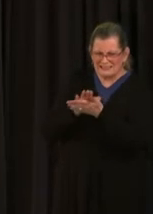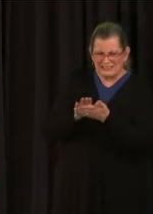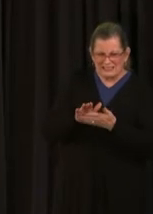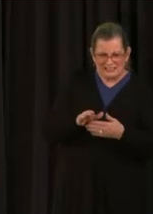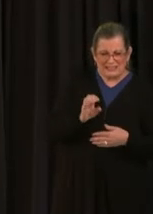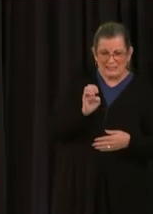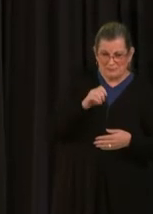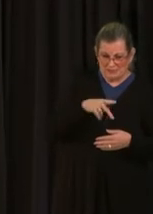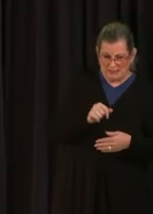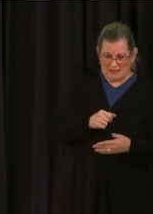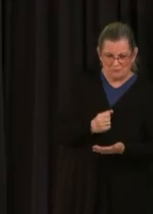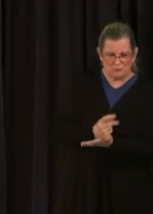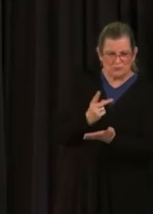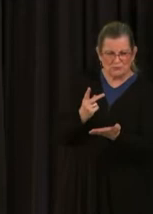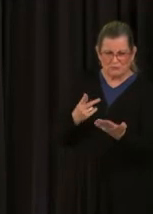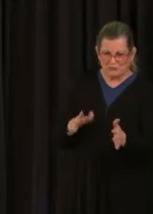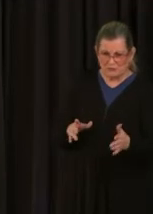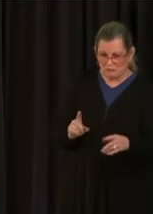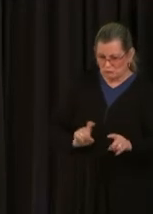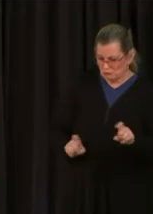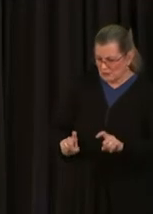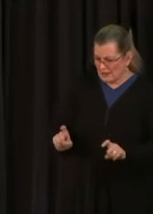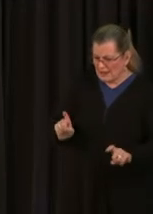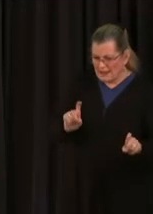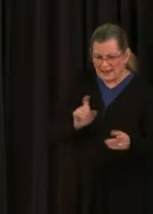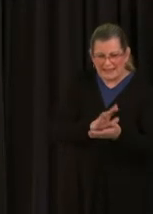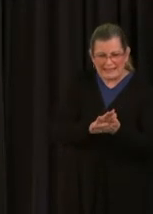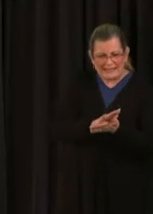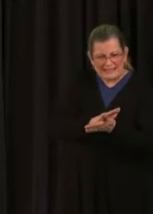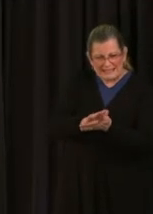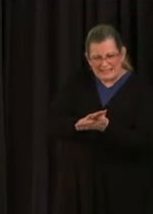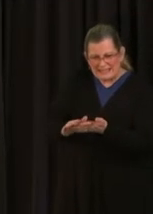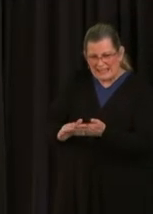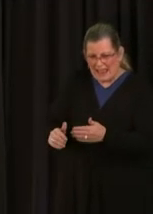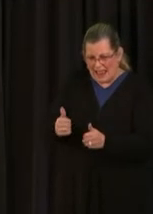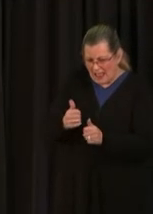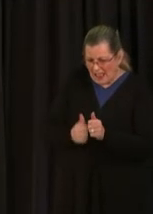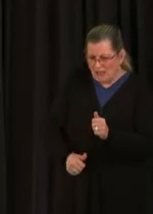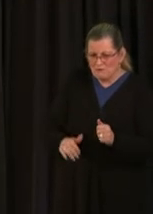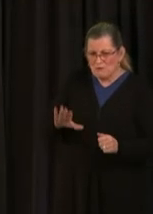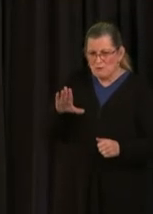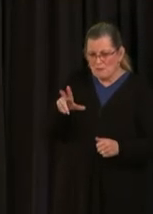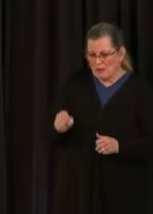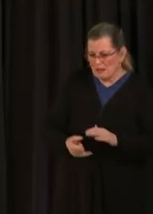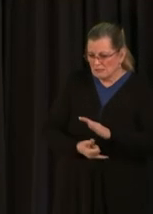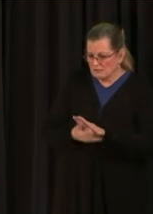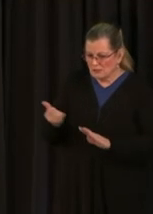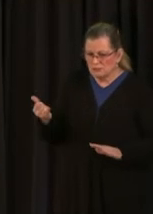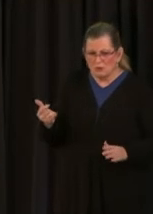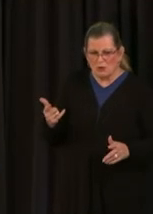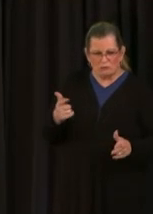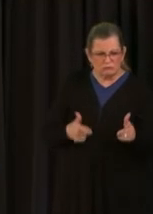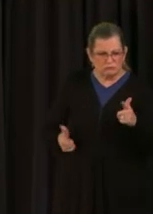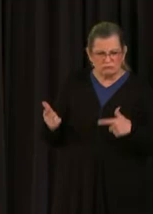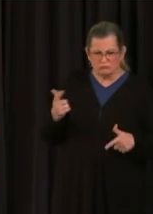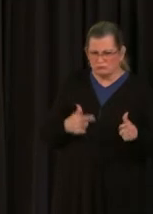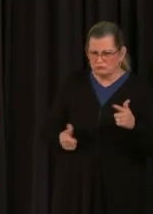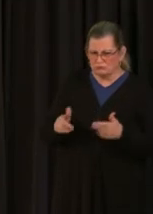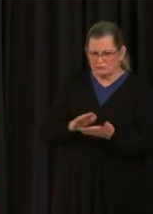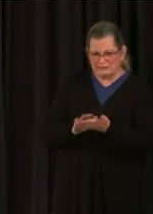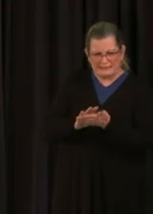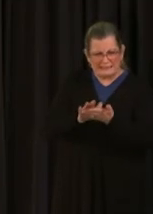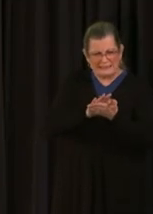to discuss safety and student transportation initiatives at Metro. At this time, I would like to introduce my